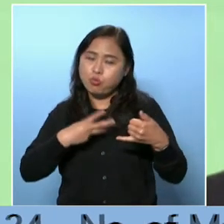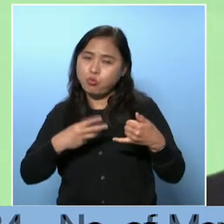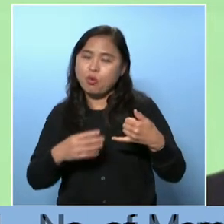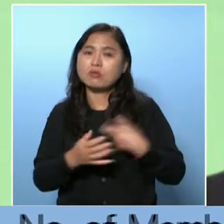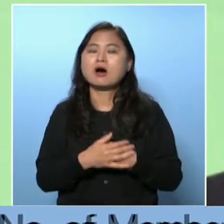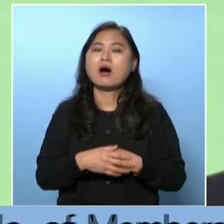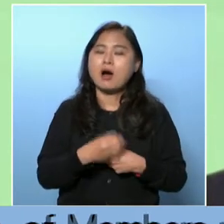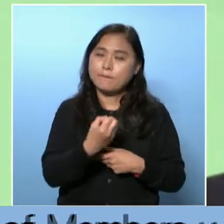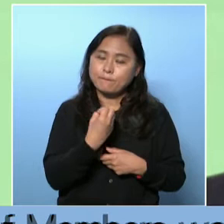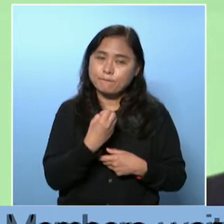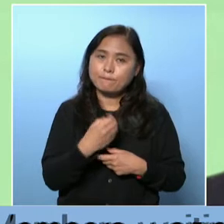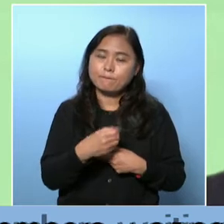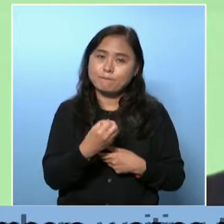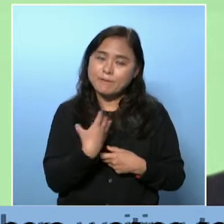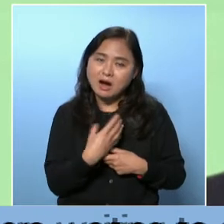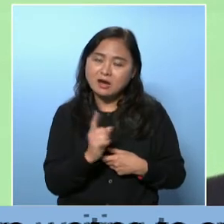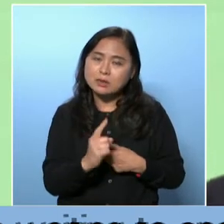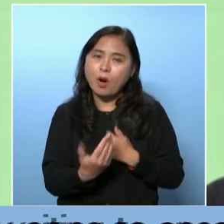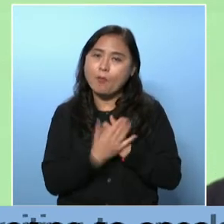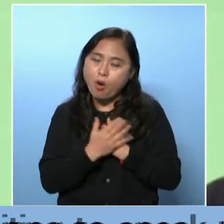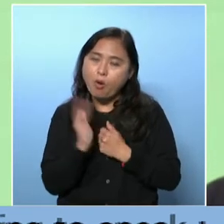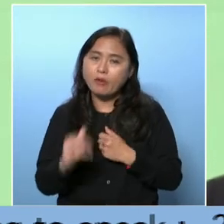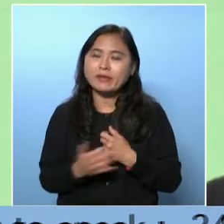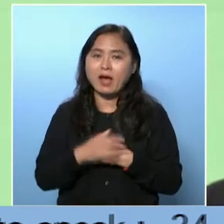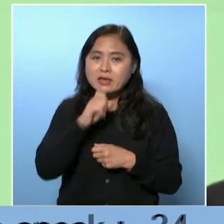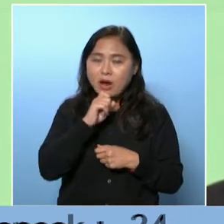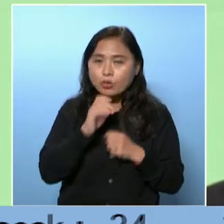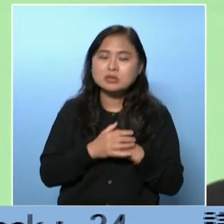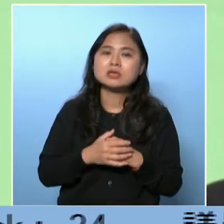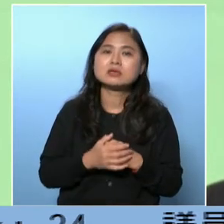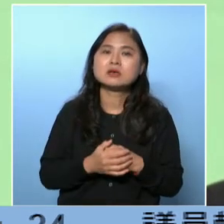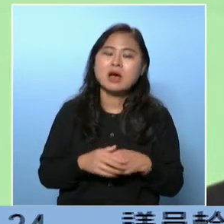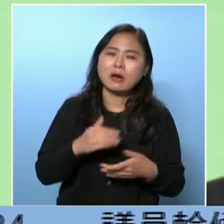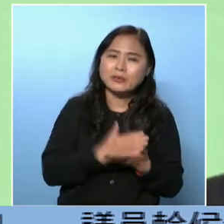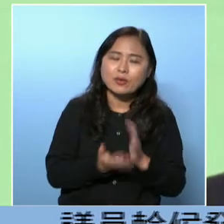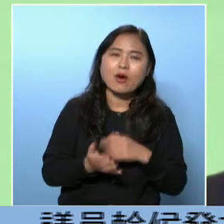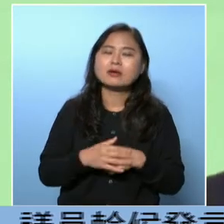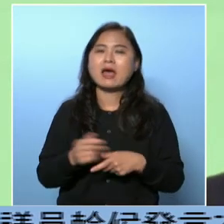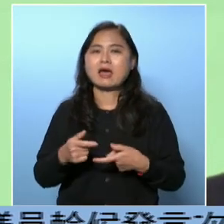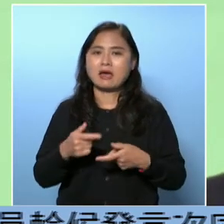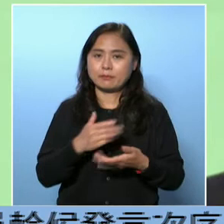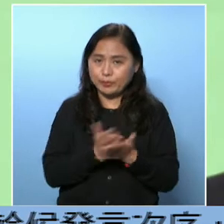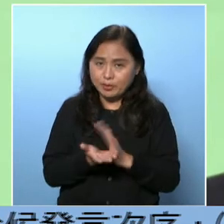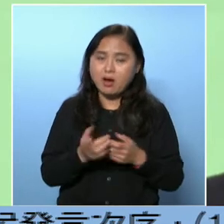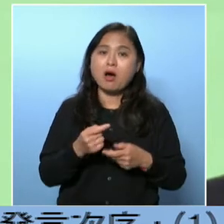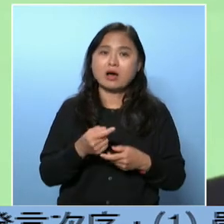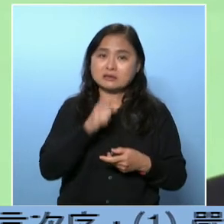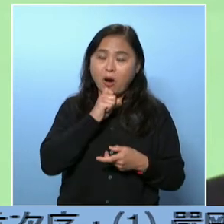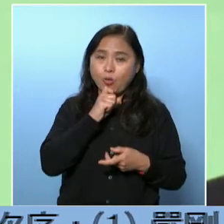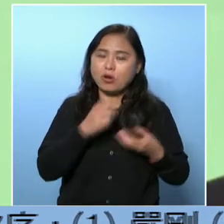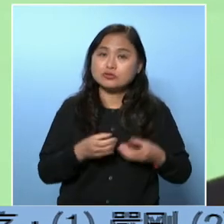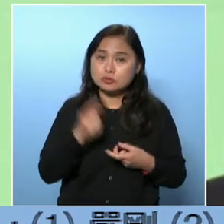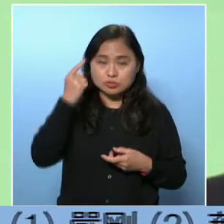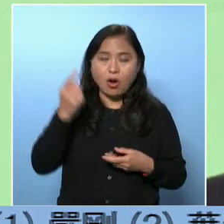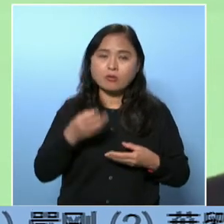have sent messages to me asking what they could do to help. Some can offer venues, some can offer